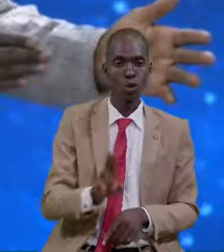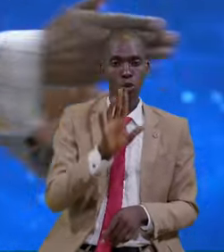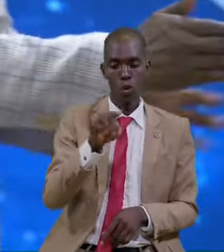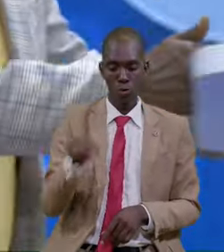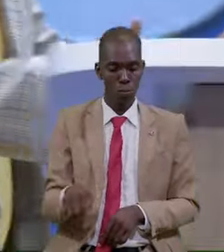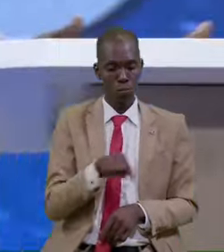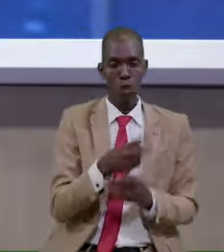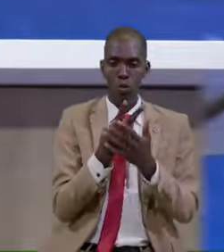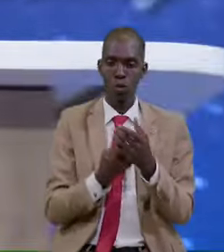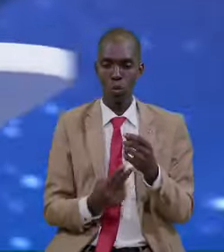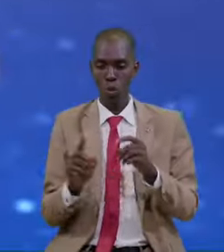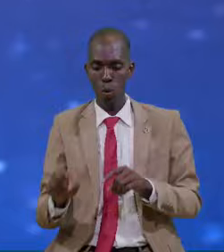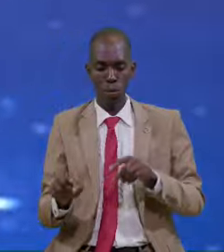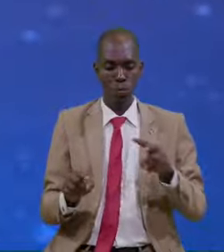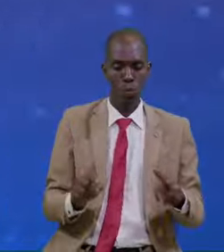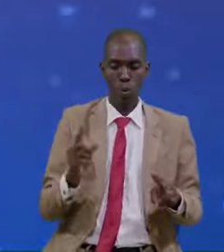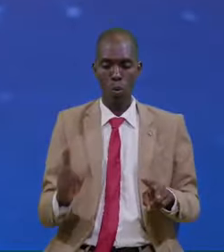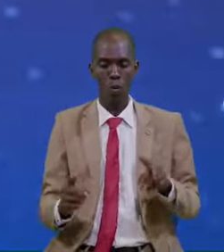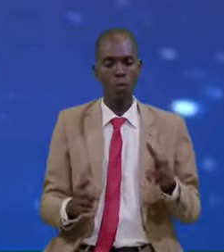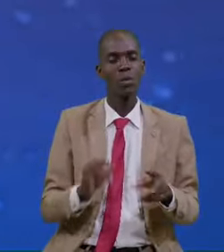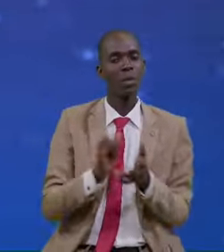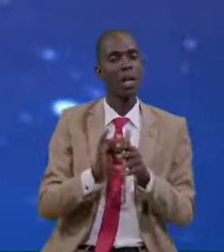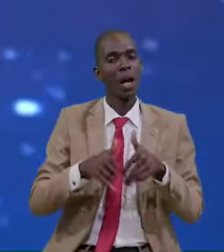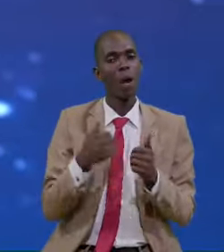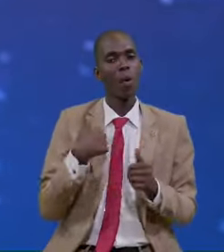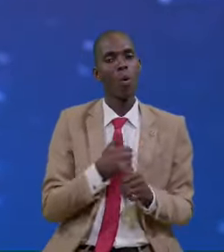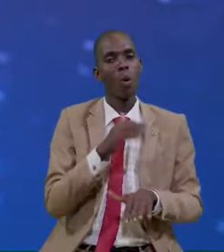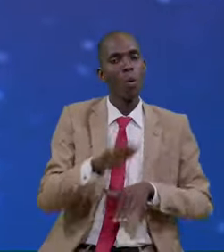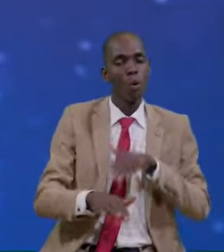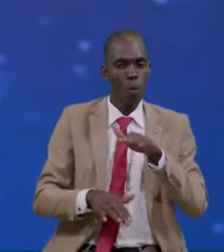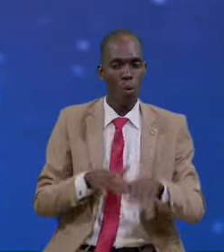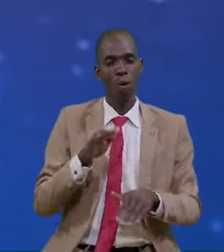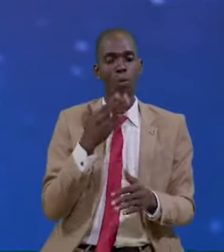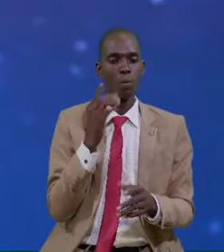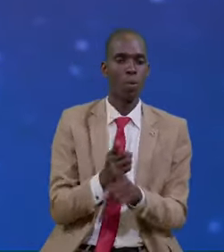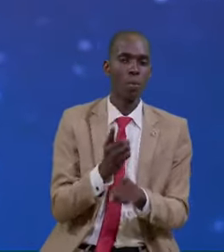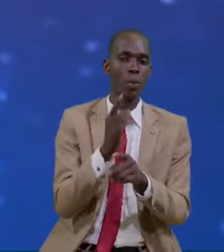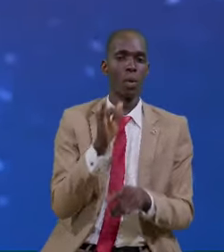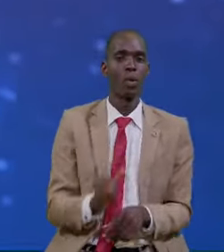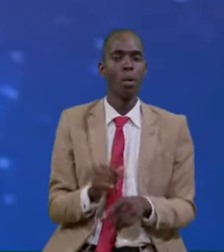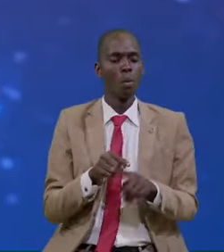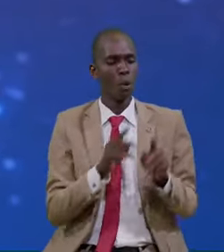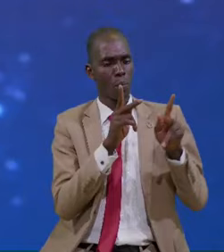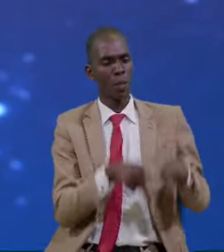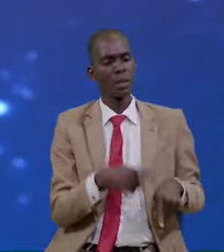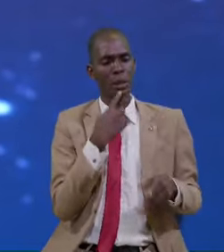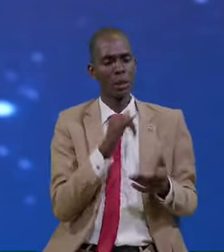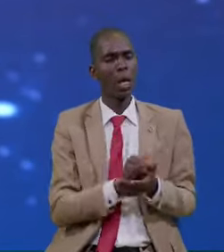two, one, two. That's how we walk. But the fellow says, I believe, but I about water